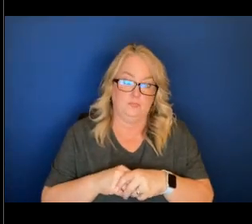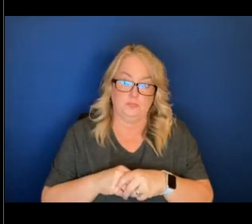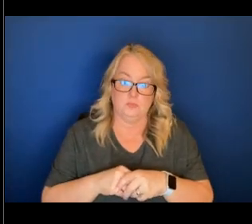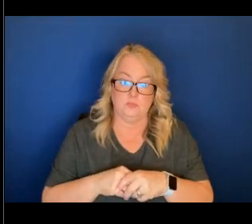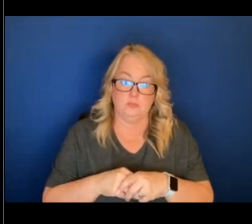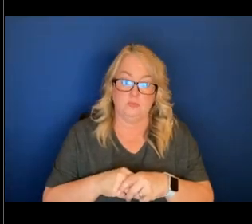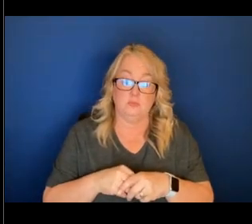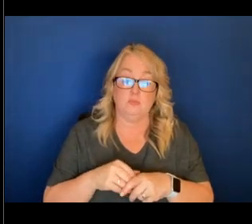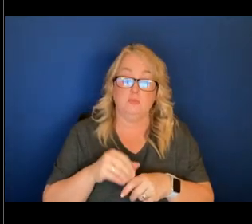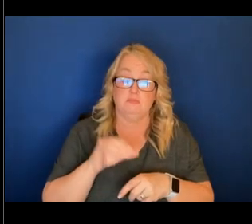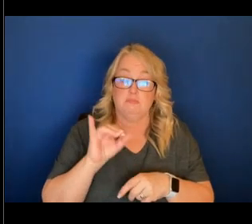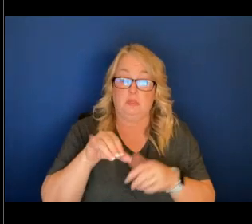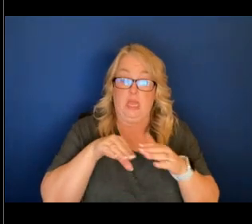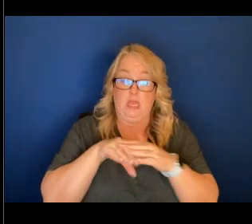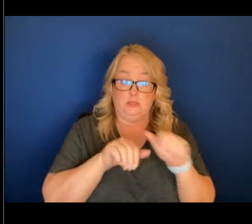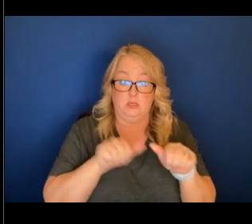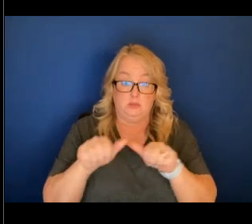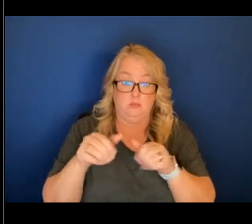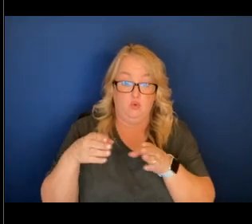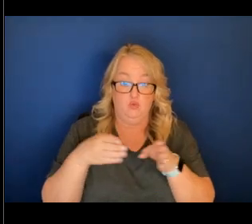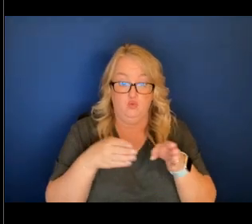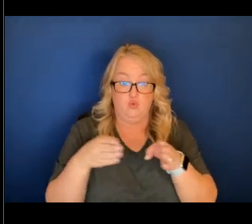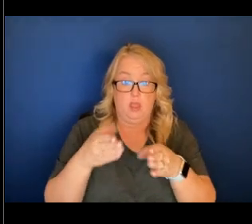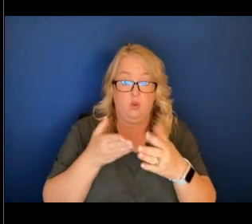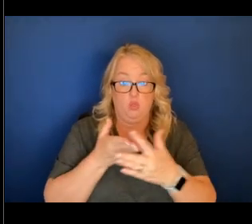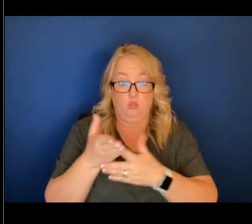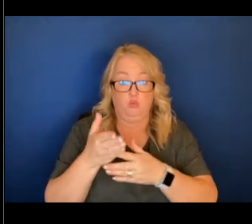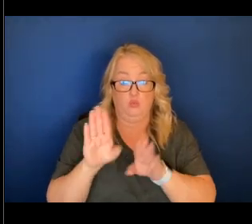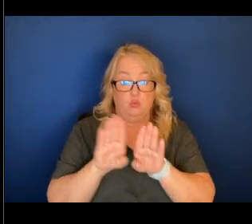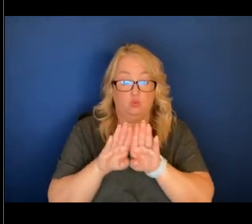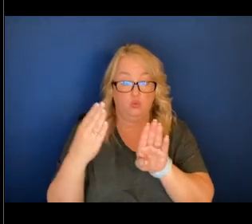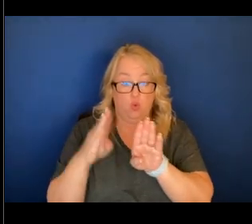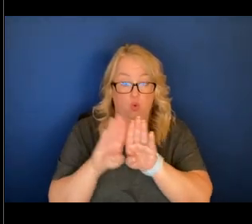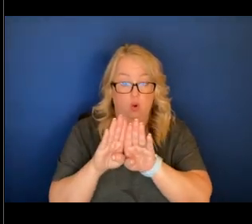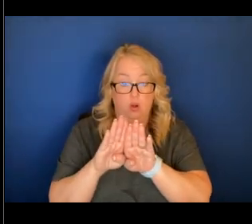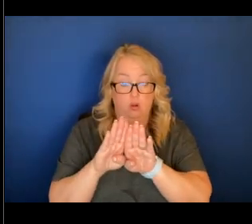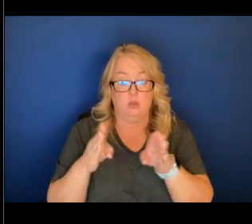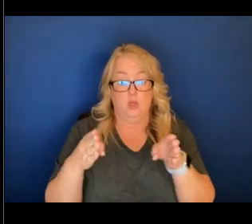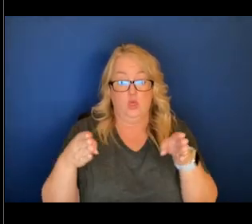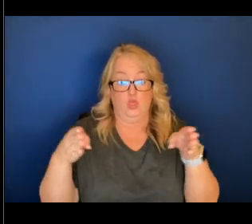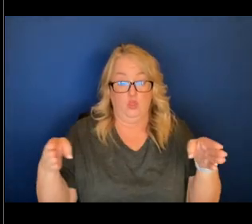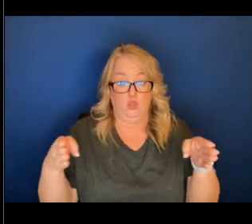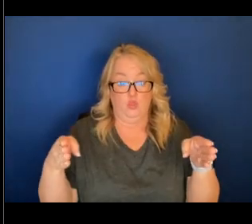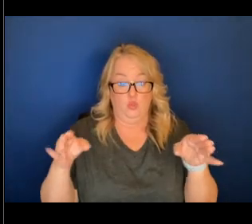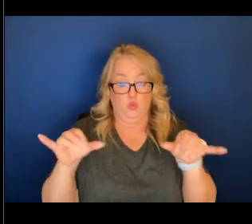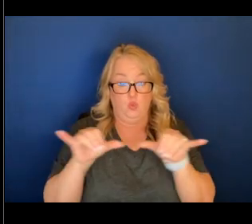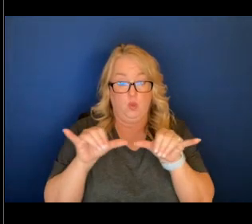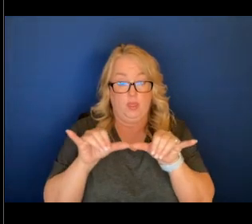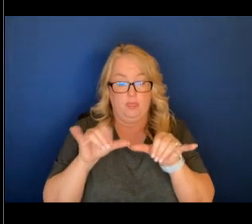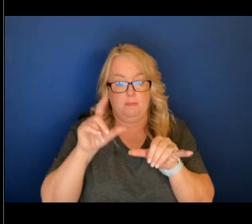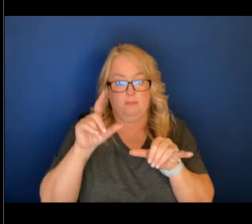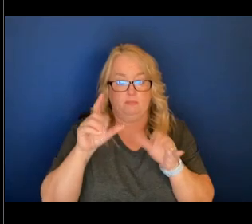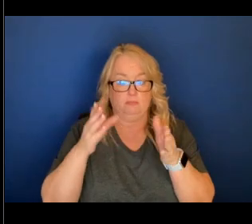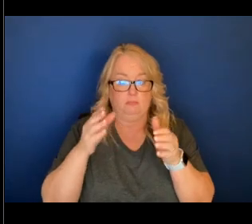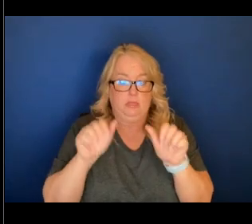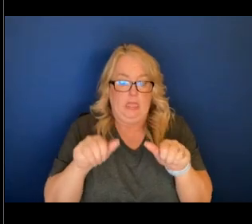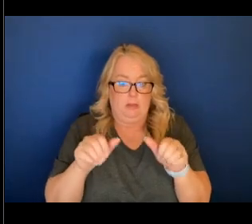Where an accessible route passes through doors, the width may be reduced to a